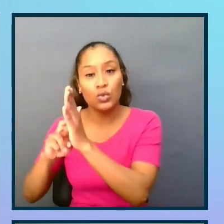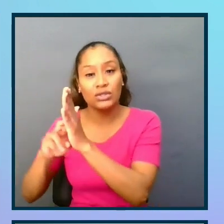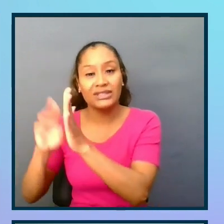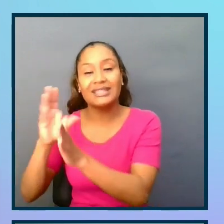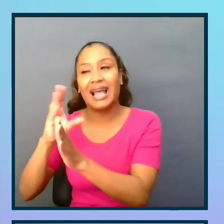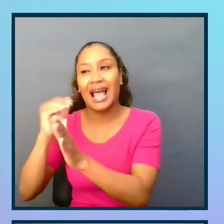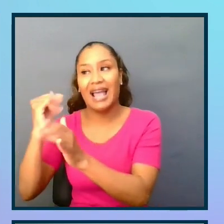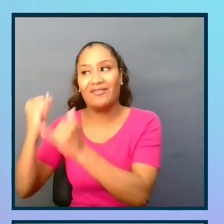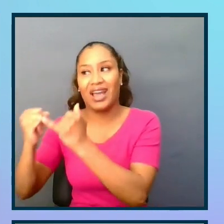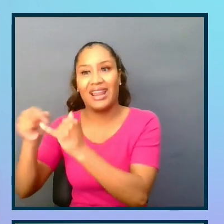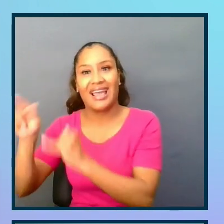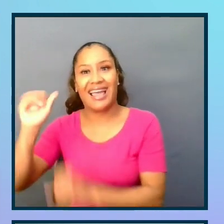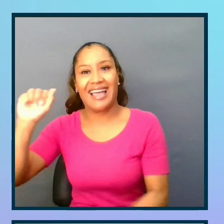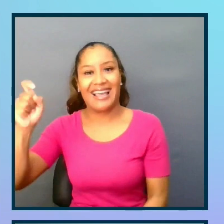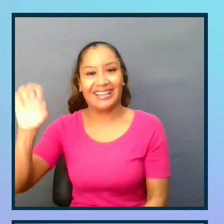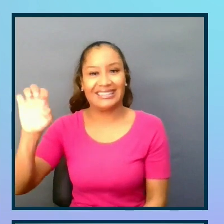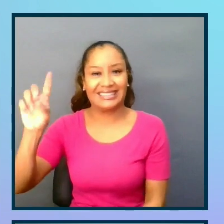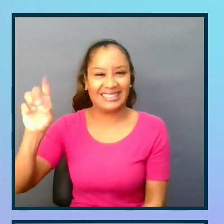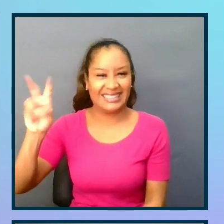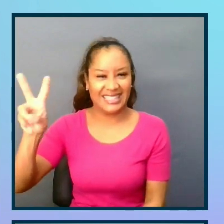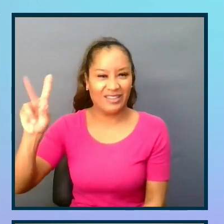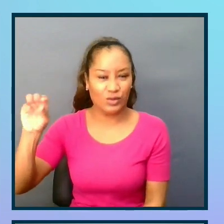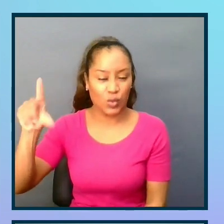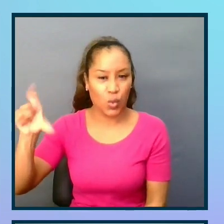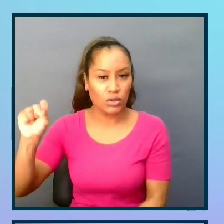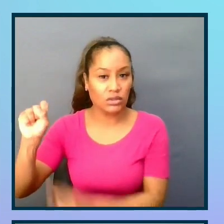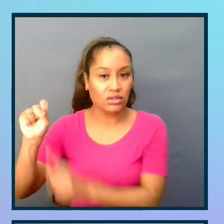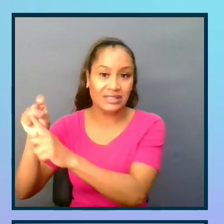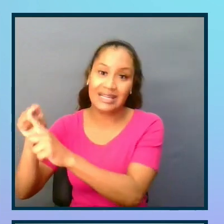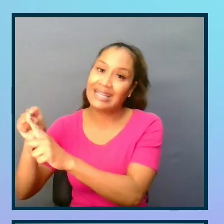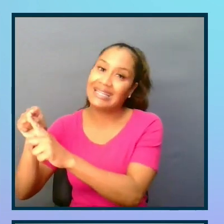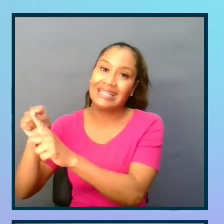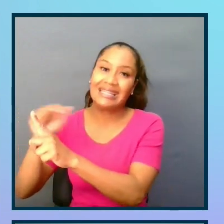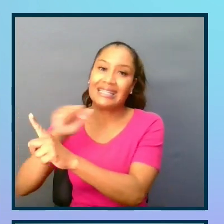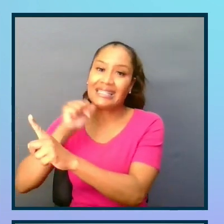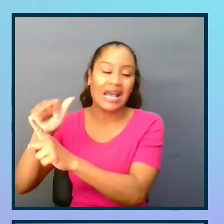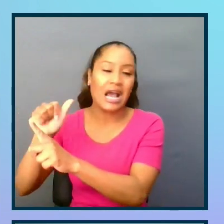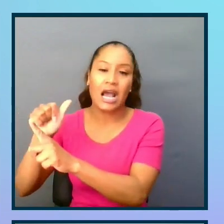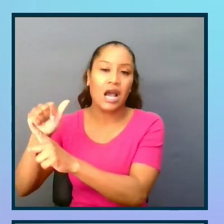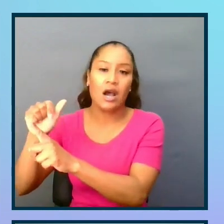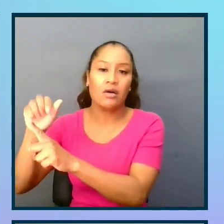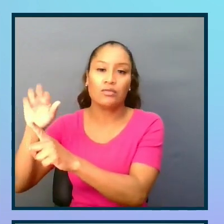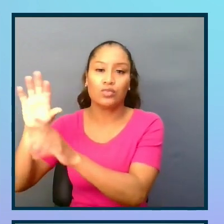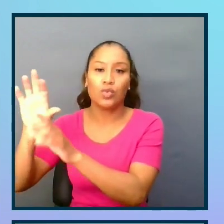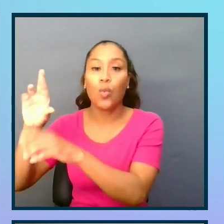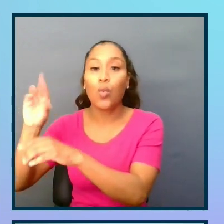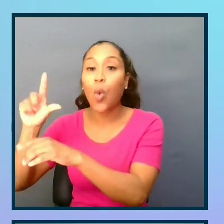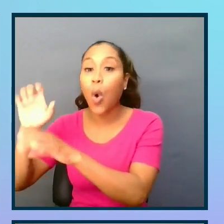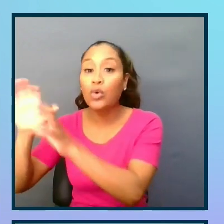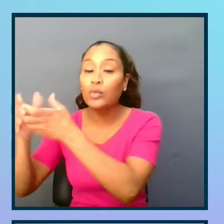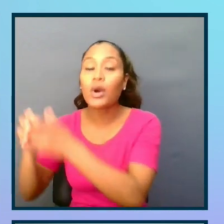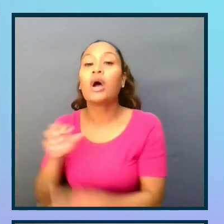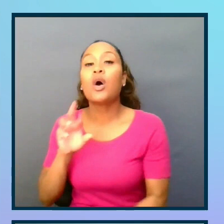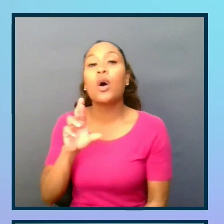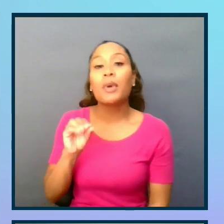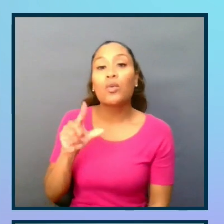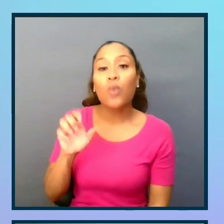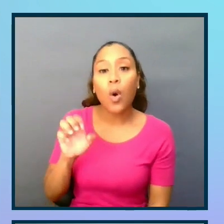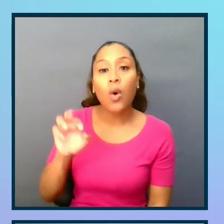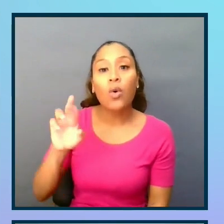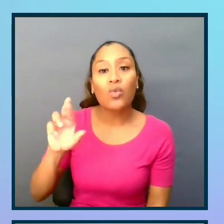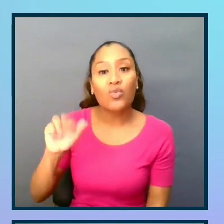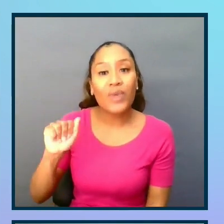this Axe DevTools theme, which I want to make a note of also, that's not going to be a role group. It's going to be a role radio group, because we just have nothing but radio buttons